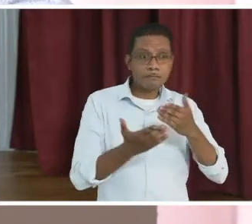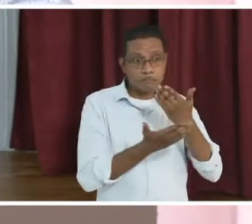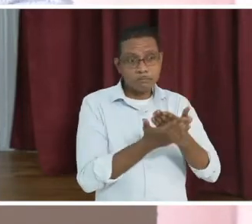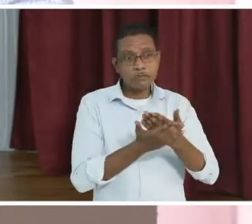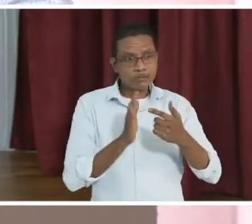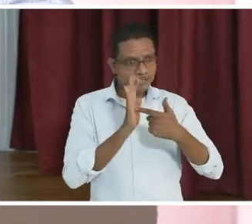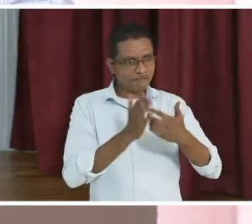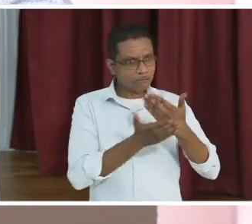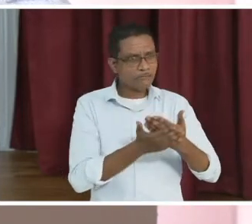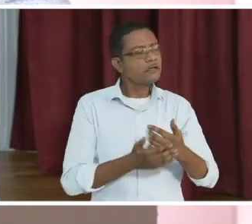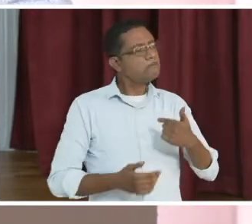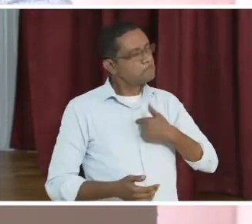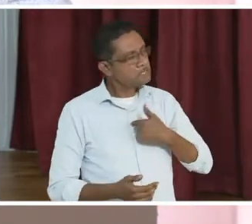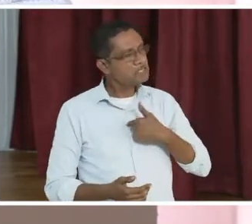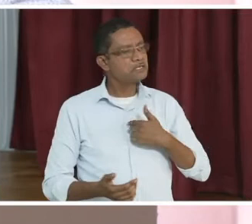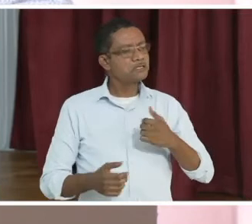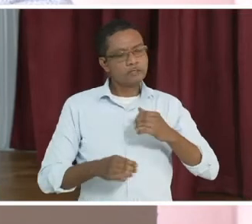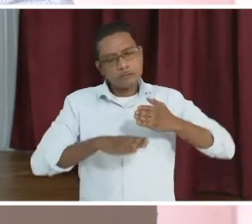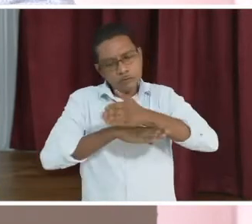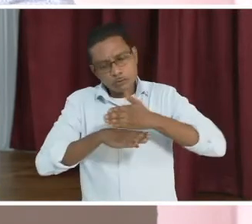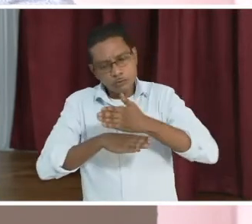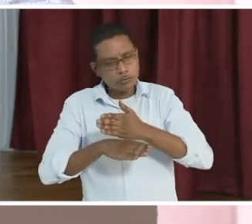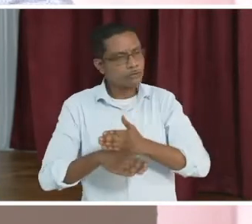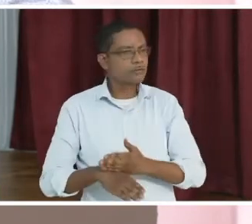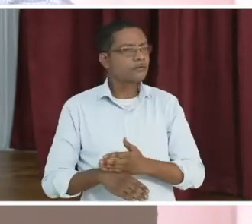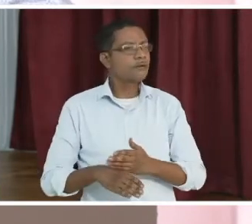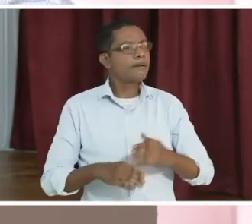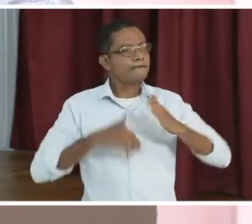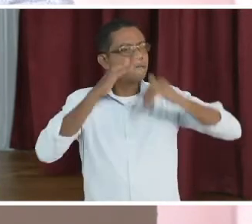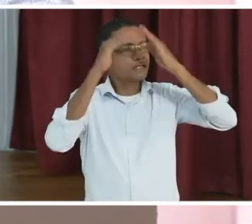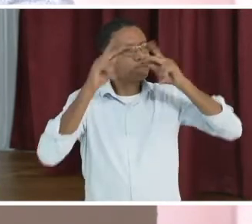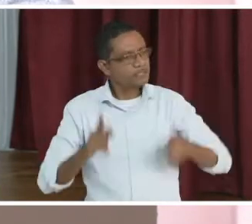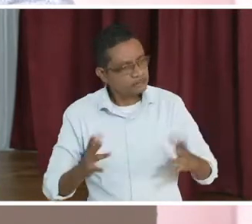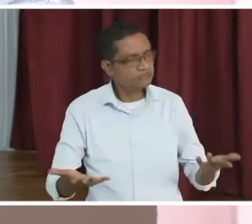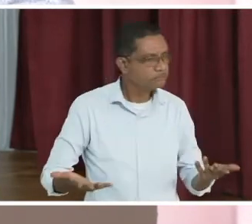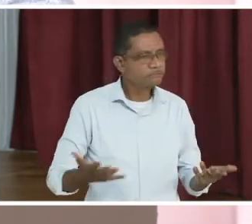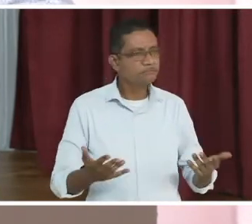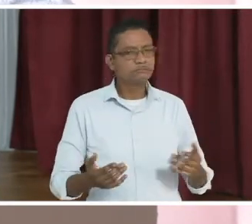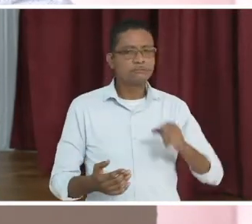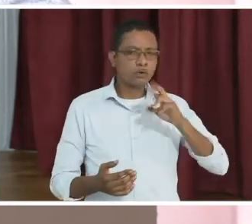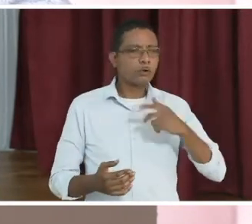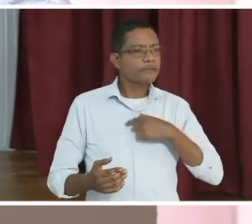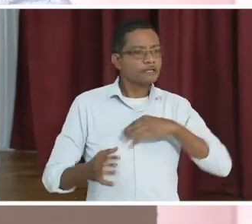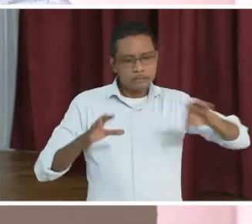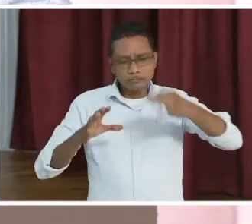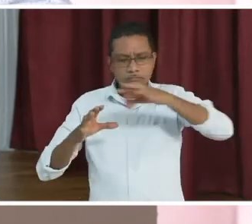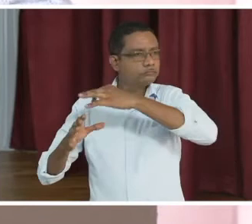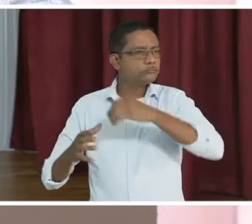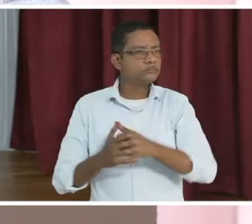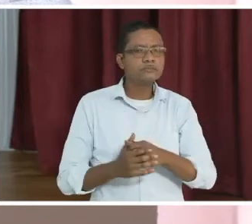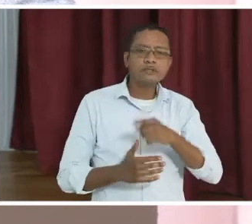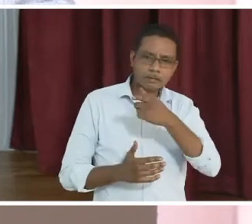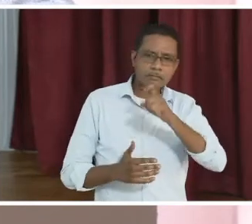my monthly earning is maybe $5,000, I'm just using random figures, you can provide us with at least minimum 1 year bank